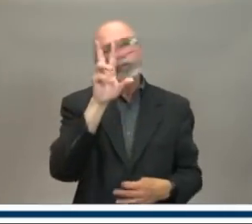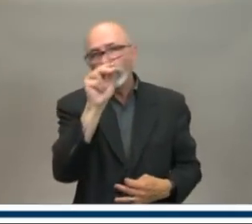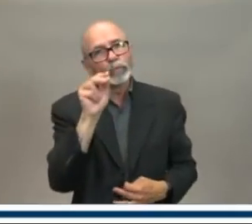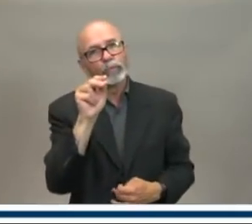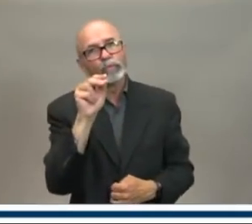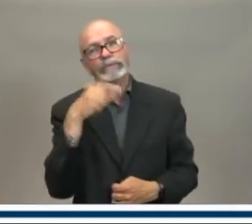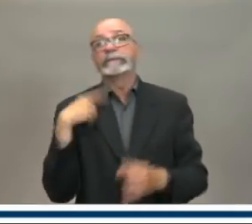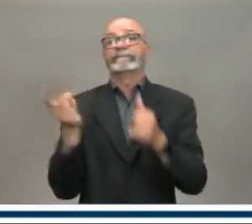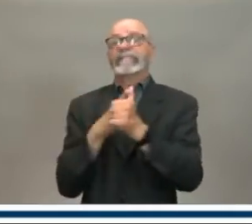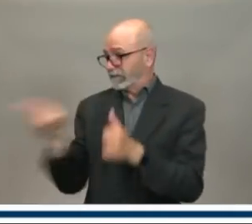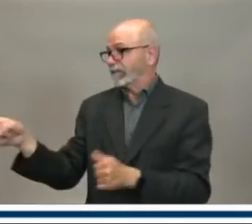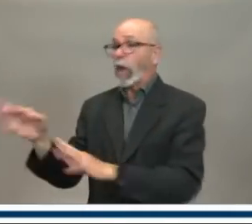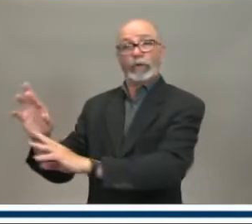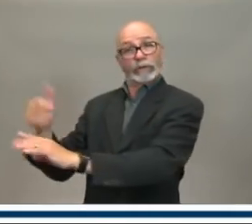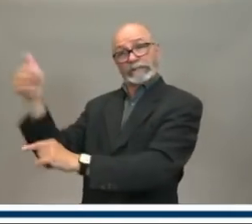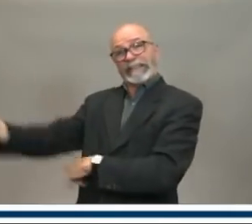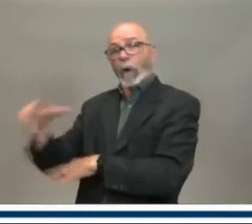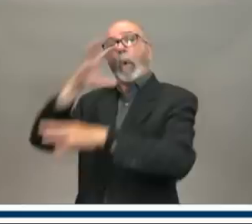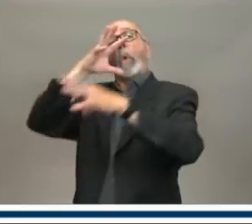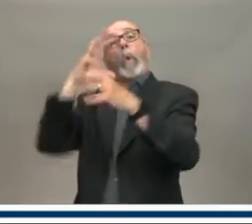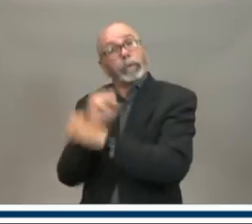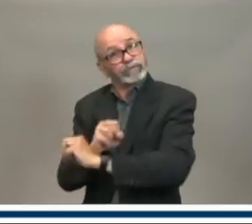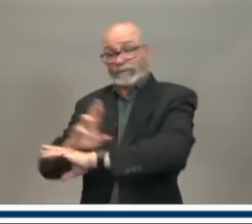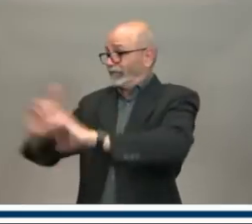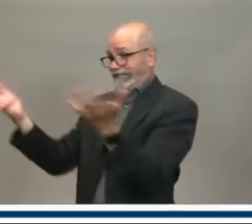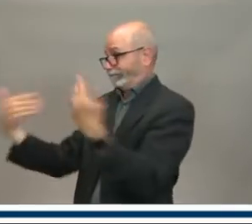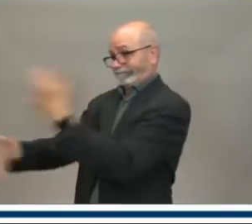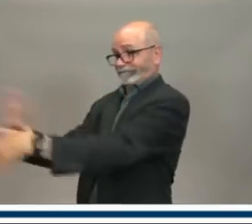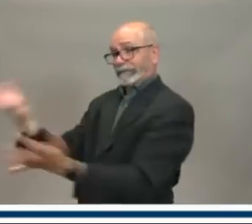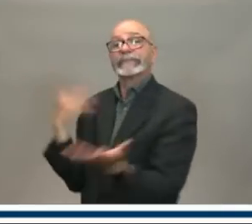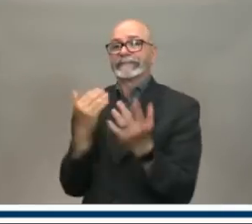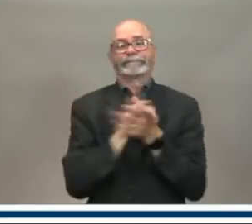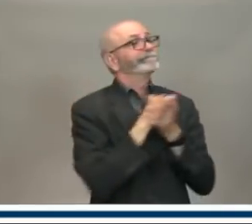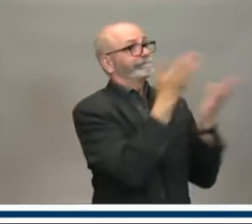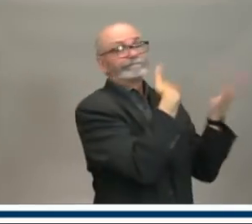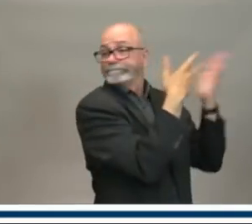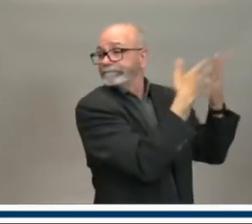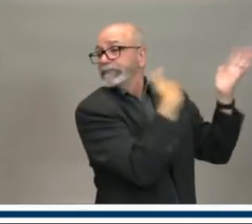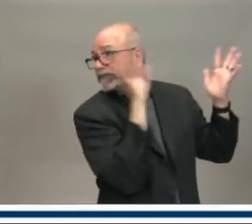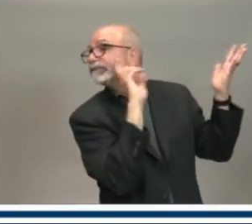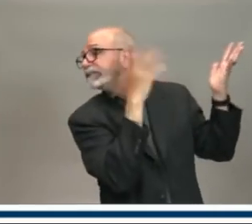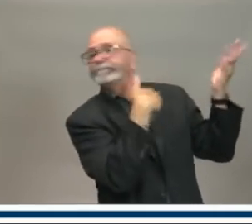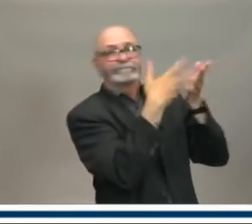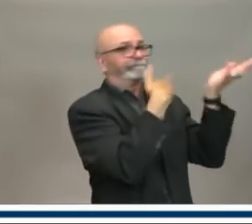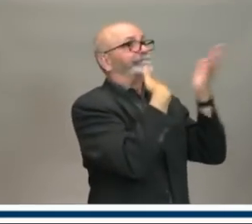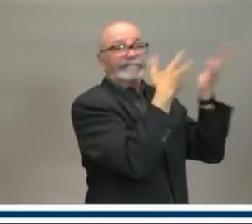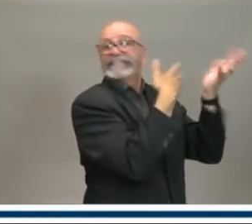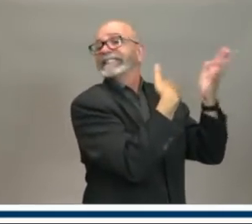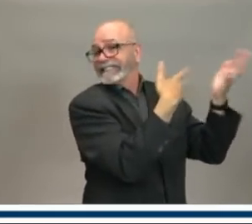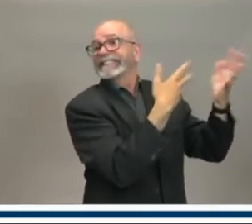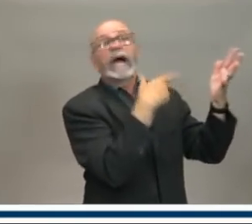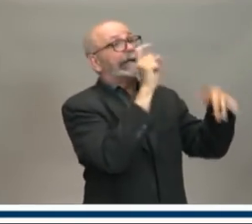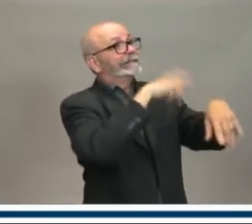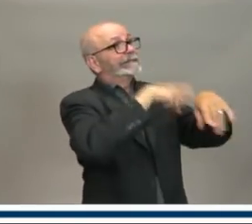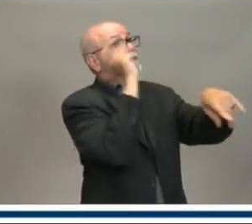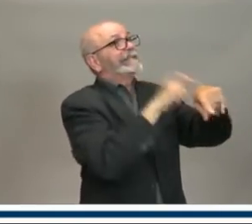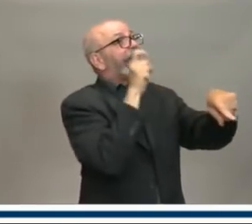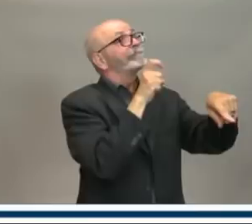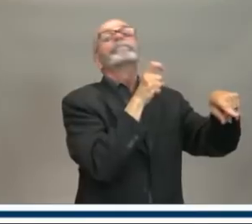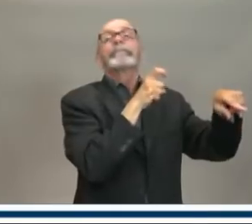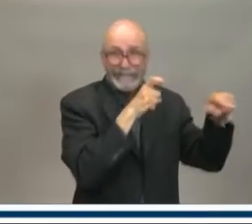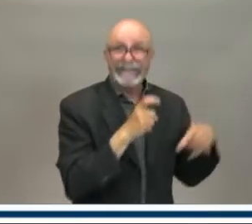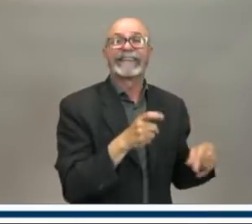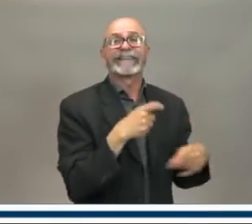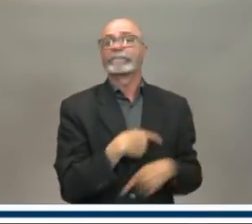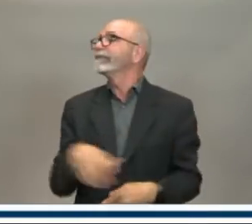health. And we'll continue to do our approach, which we believe is the most effective and prudent one